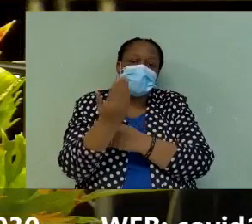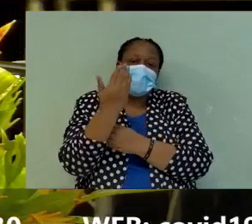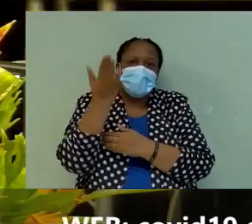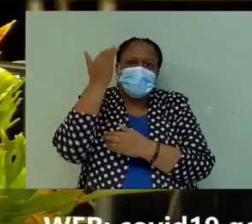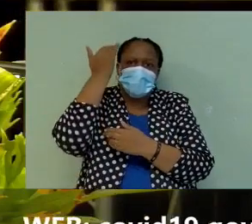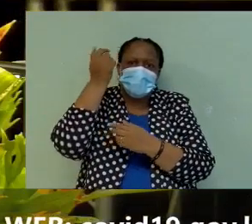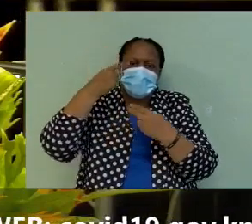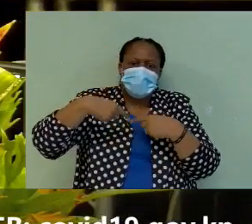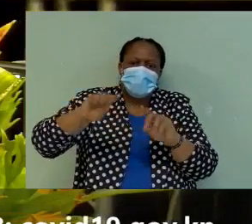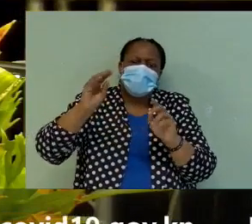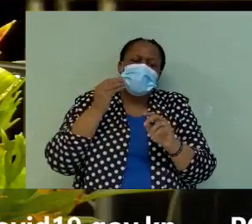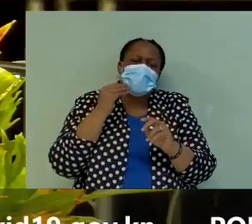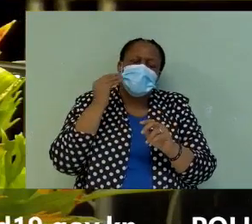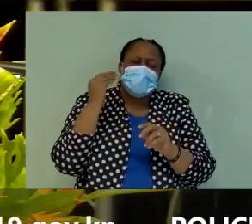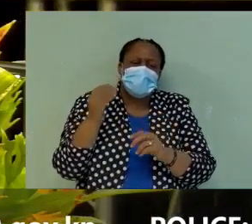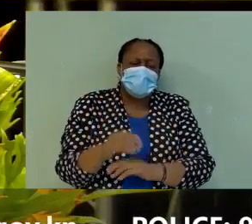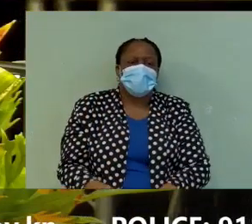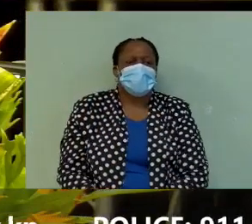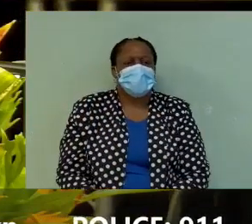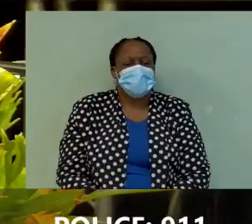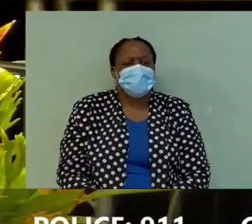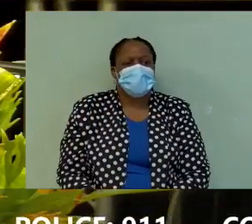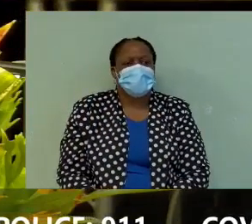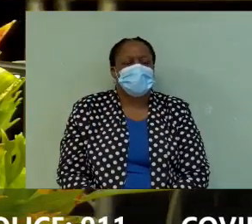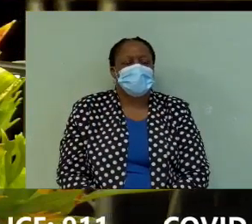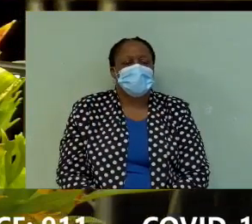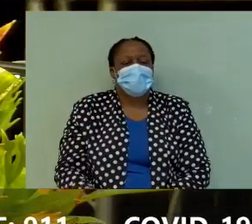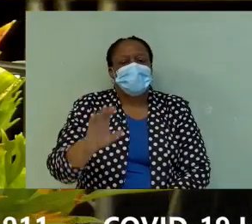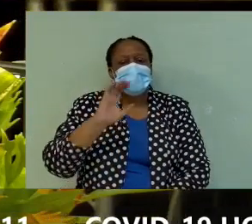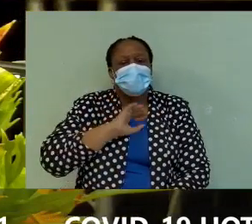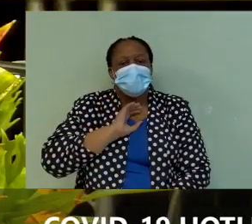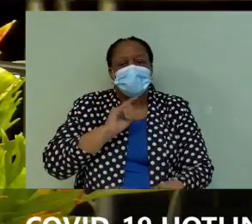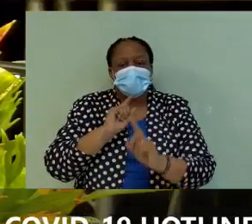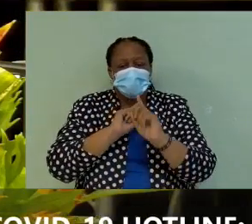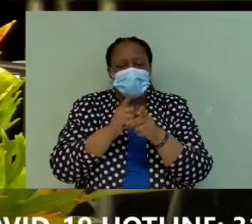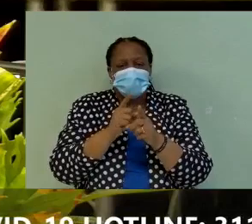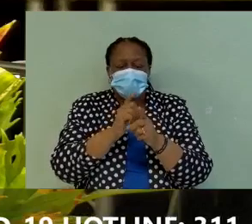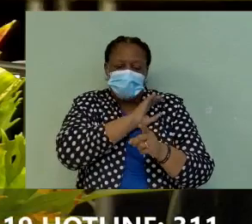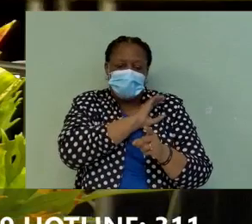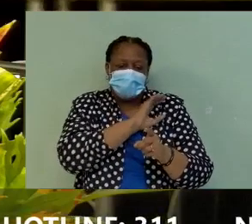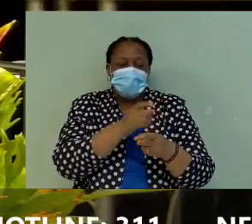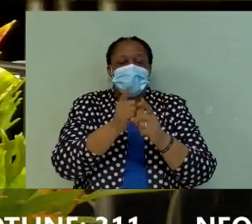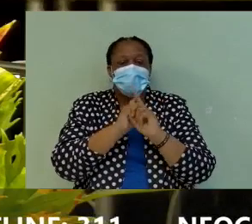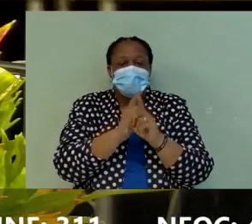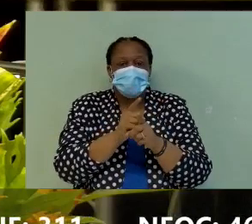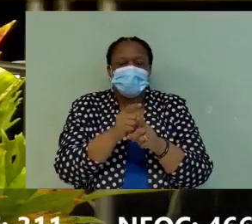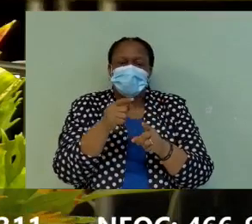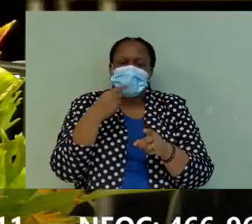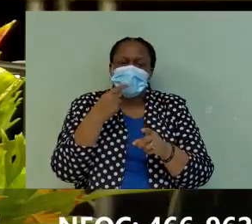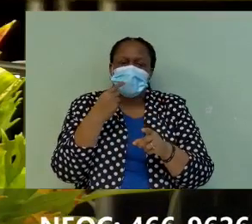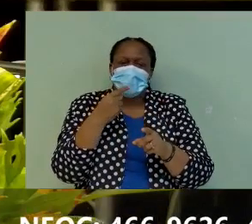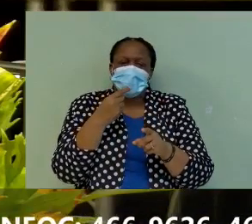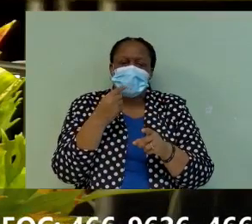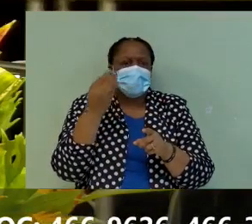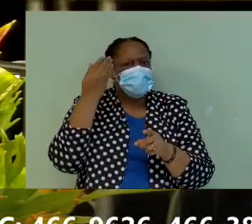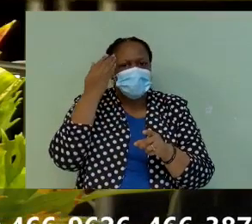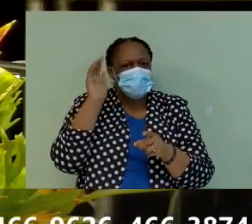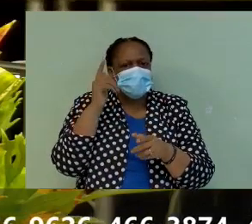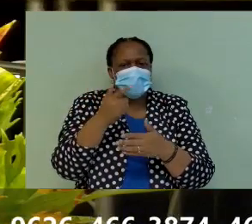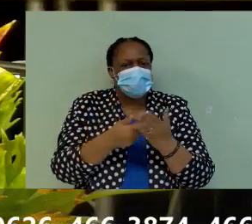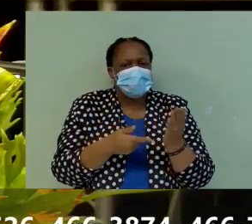I'm not certain if that is accurate, but I would have to investigate. Yes, I do agree that these persons are considered essential. They are part of